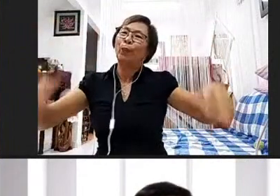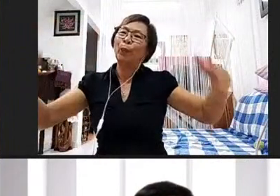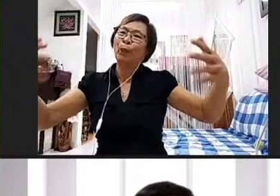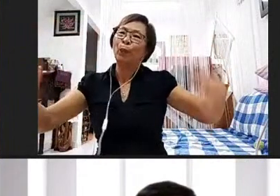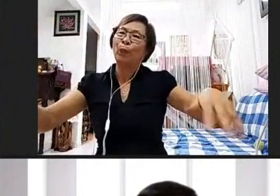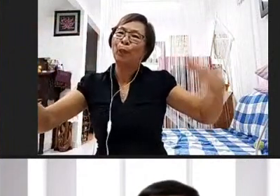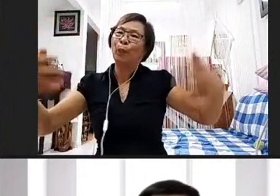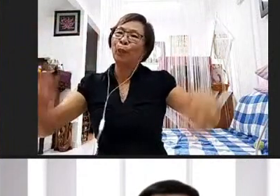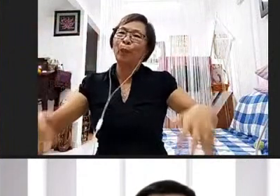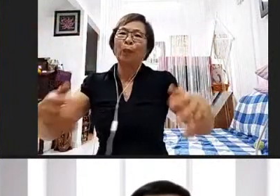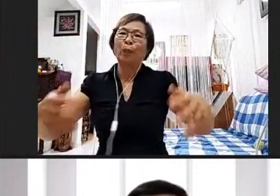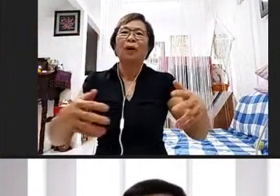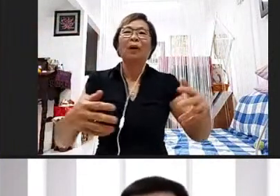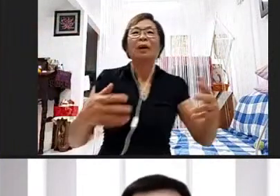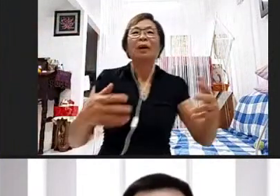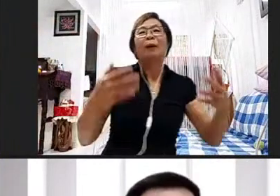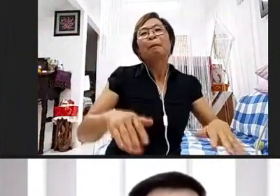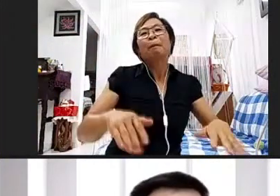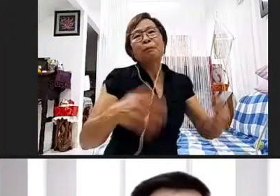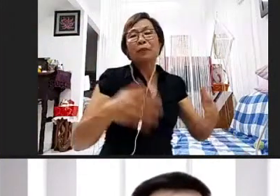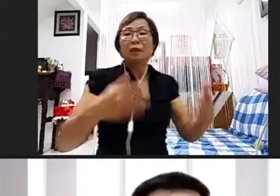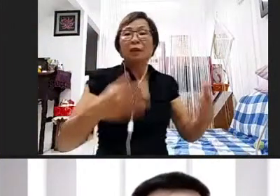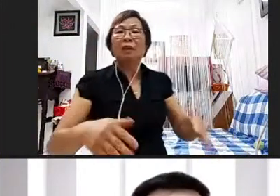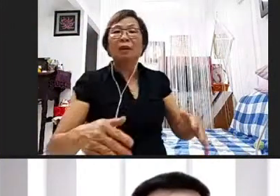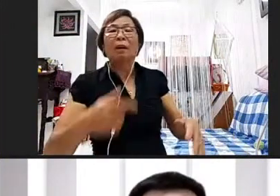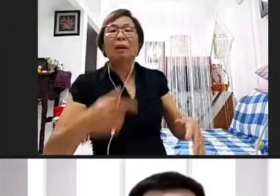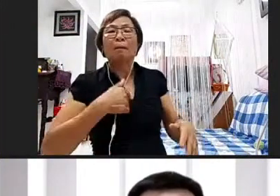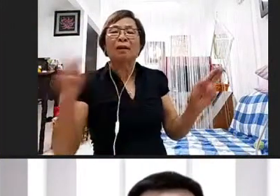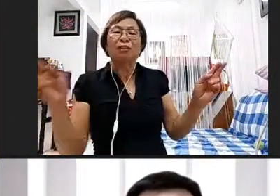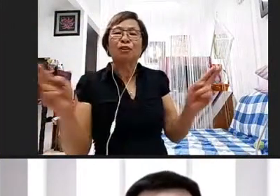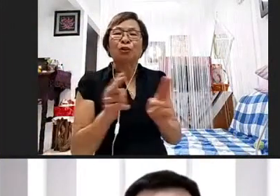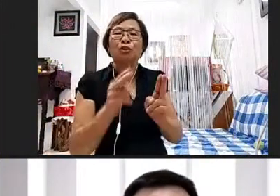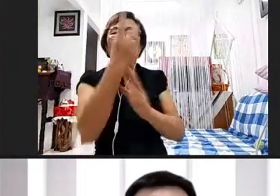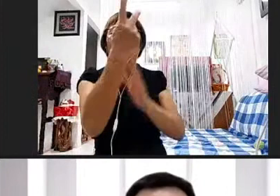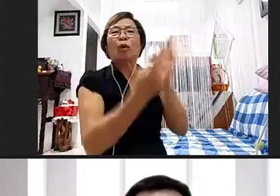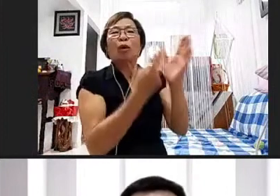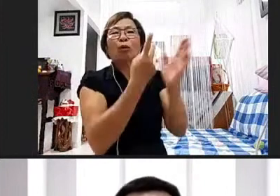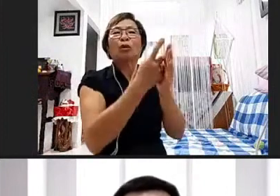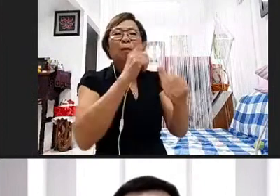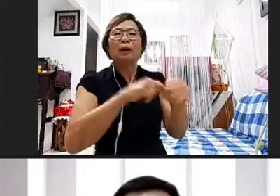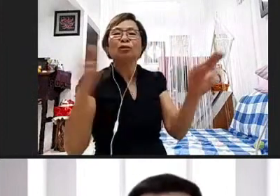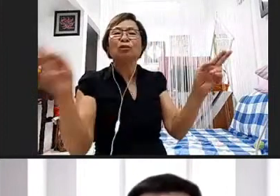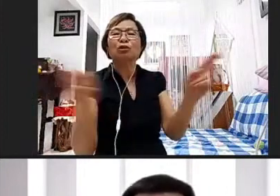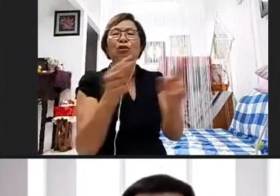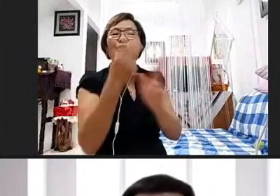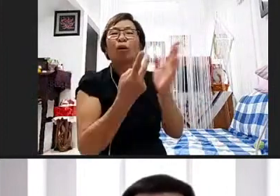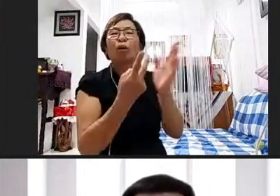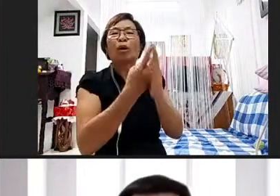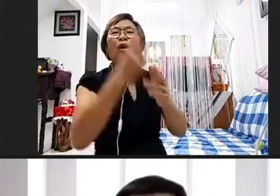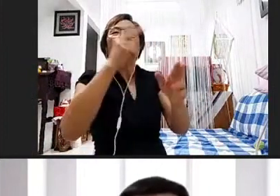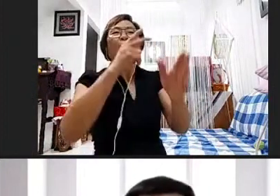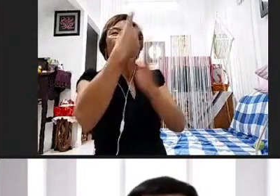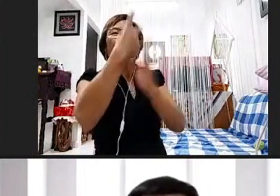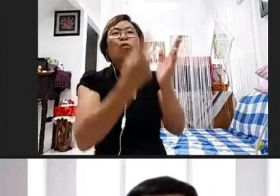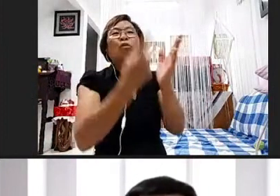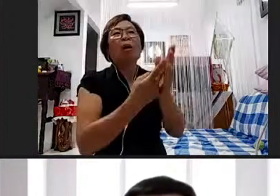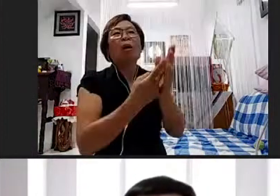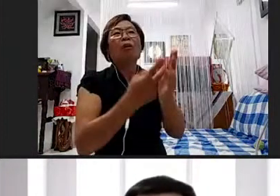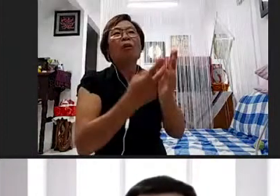moderating. Huh? And also, I think that was my shortest 2 hours. It was so interesting that the 2 hours just flew by.